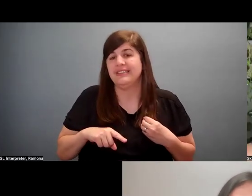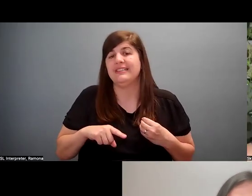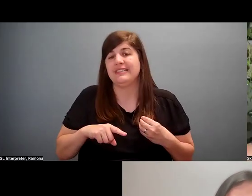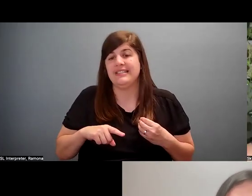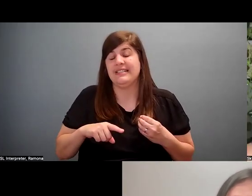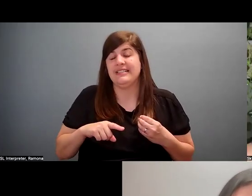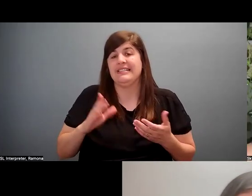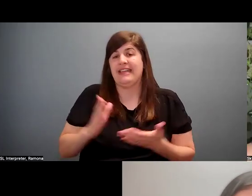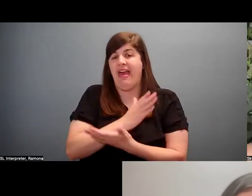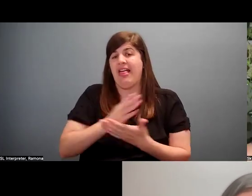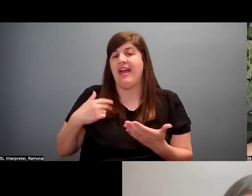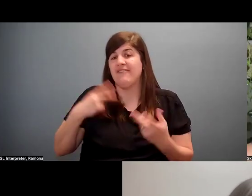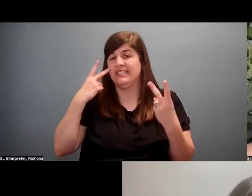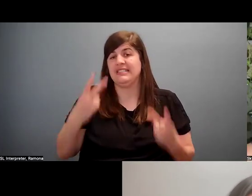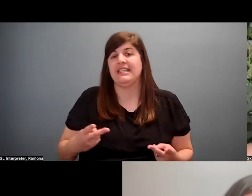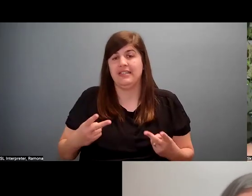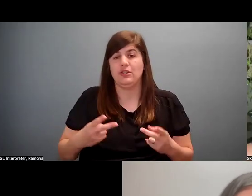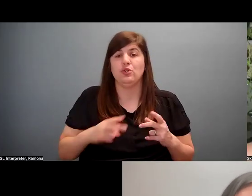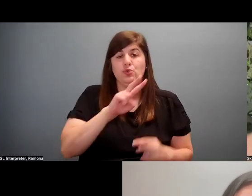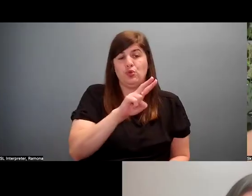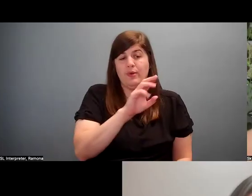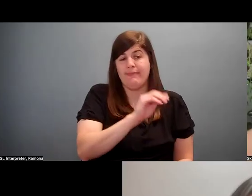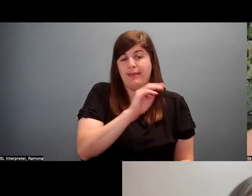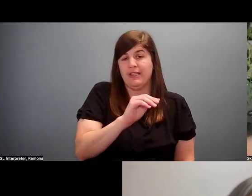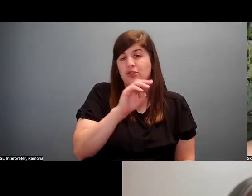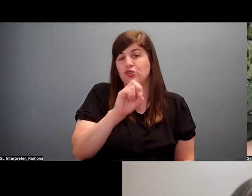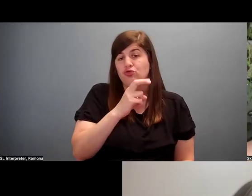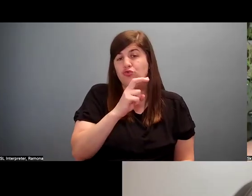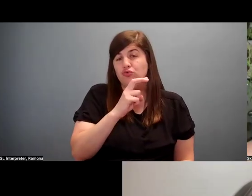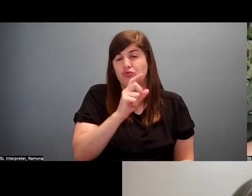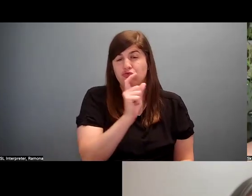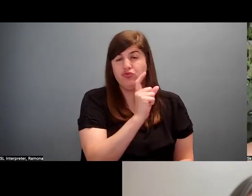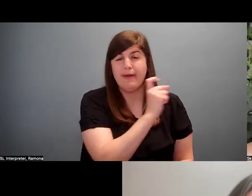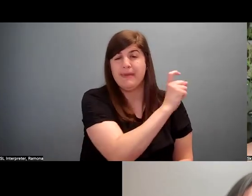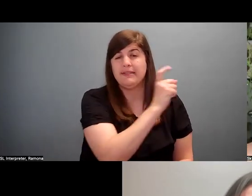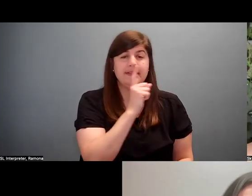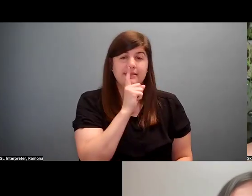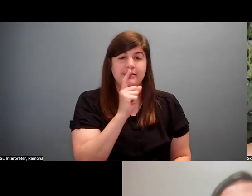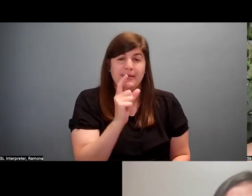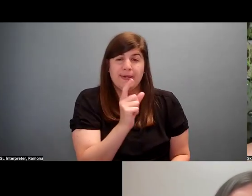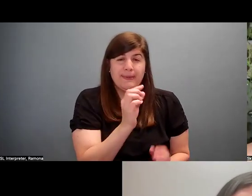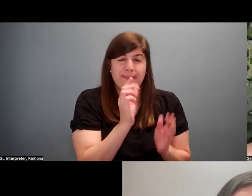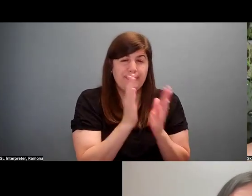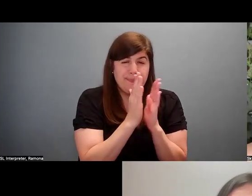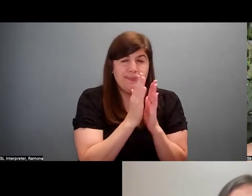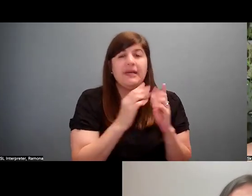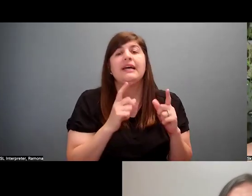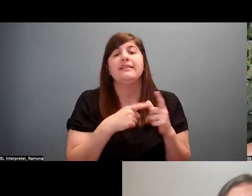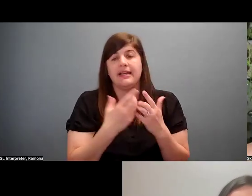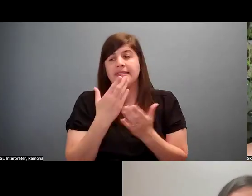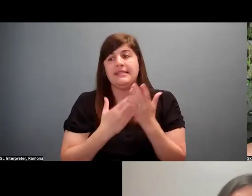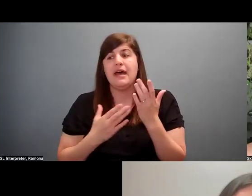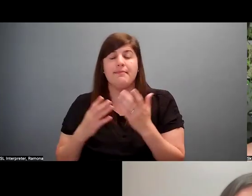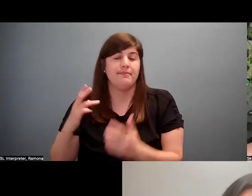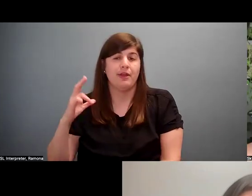scales that I've seen, but I've Yeah, seen 2 millimeter shrimp, and those are like so tiny. And there's shrimp that can go up to